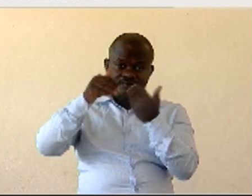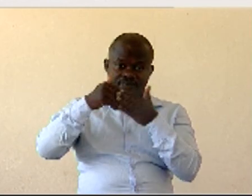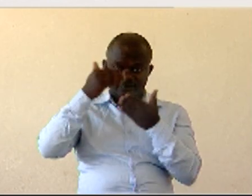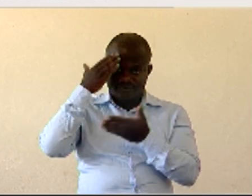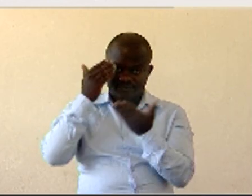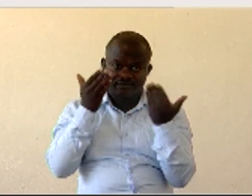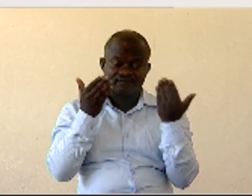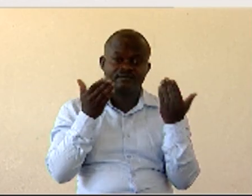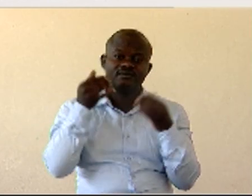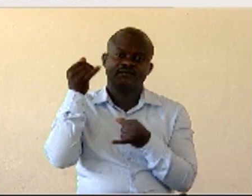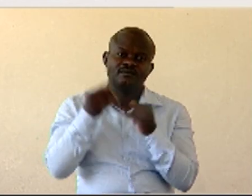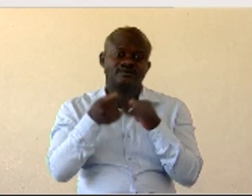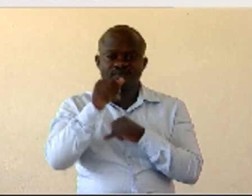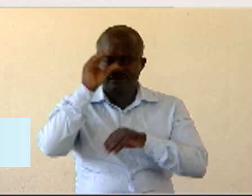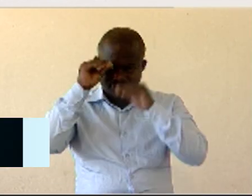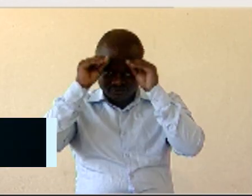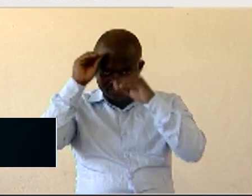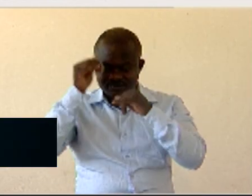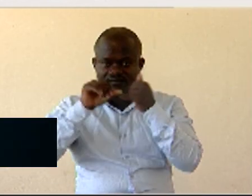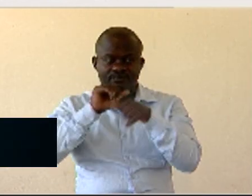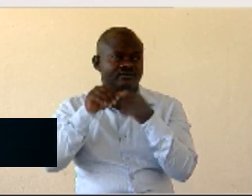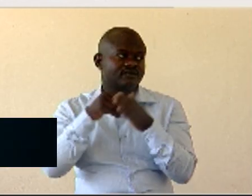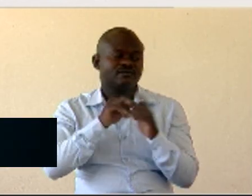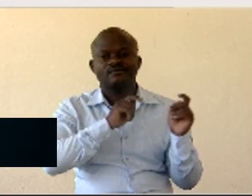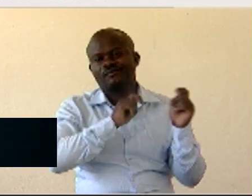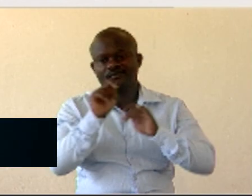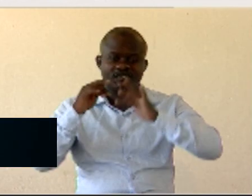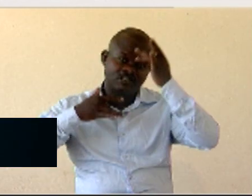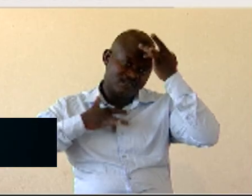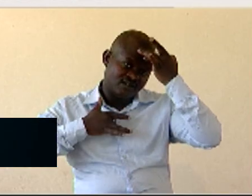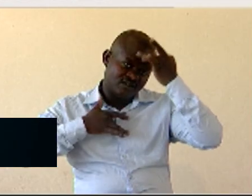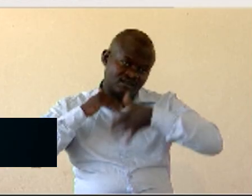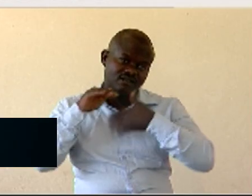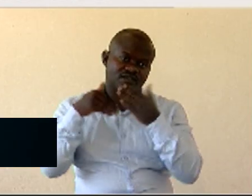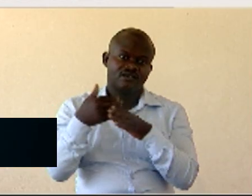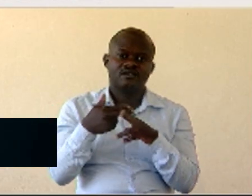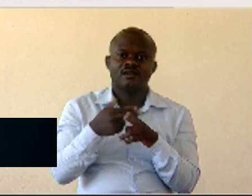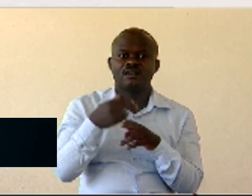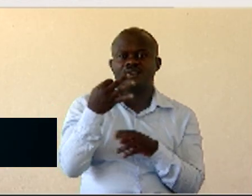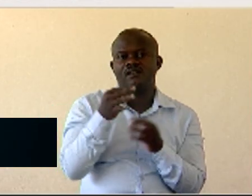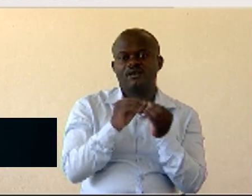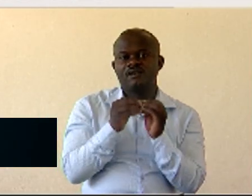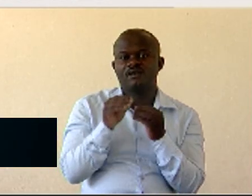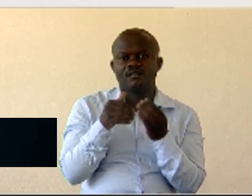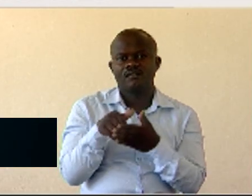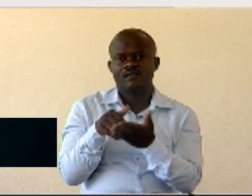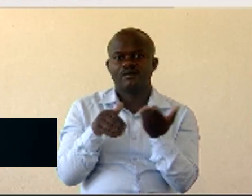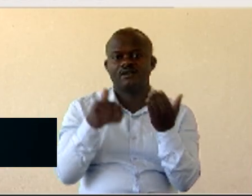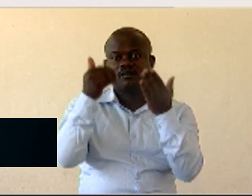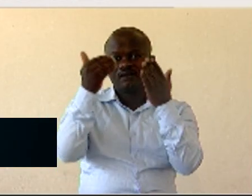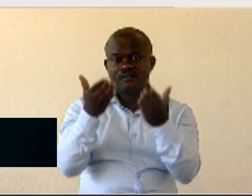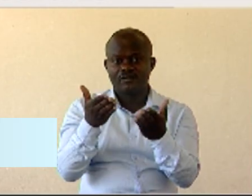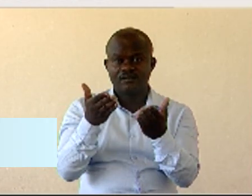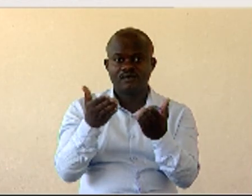we are ending our lesson concerning about transmission of diseases. There are almost 3 numbers. Which one of the following is a